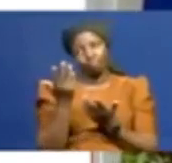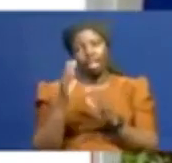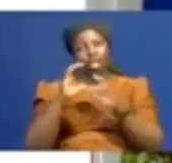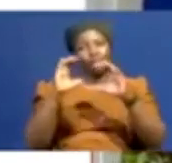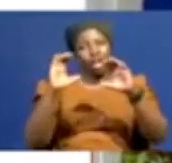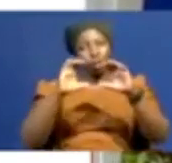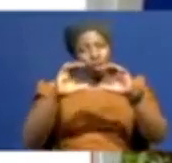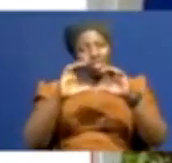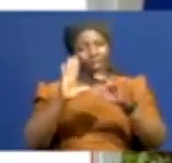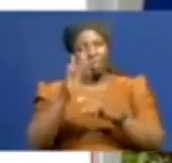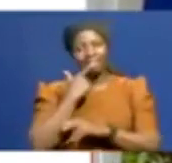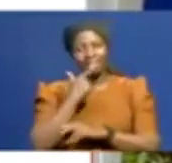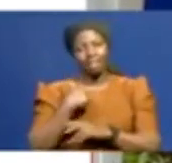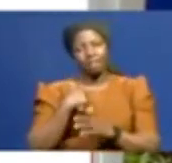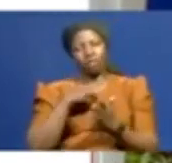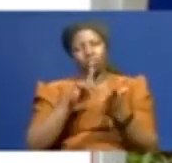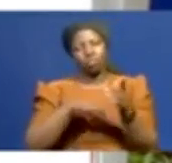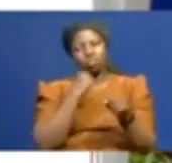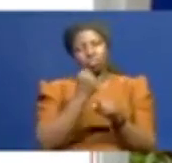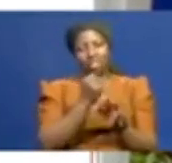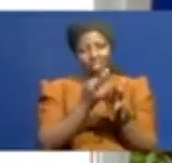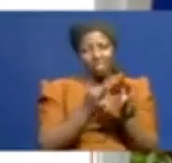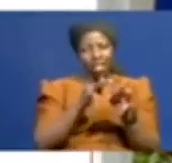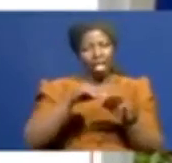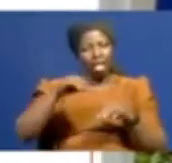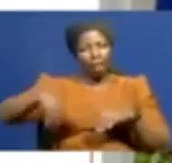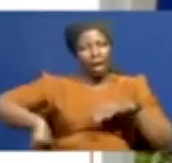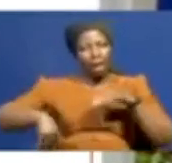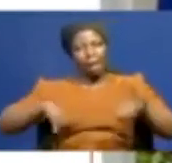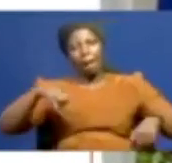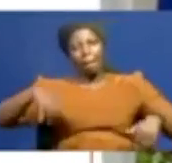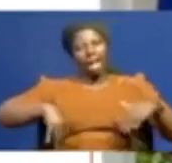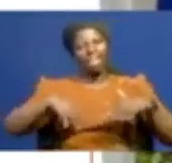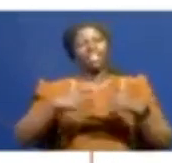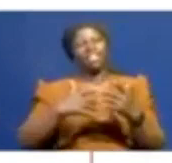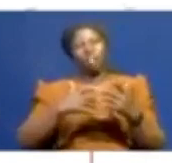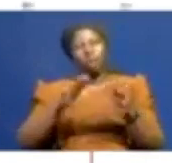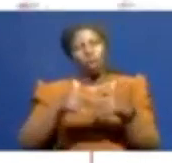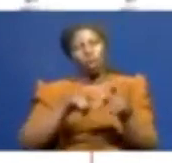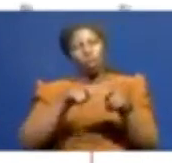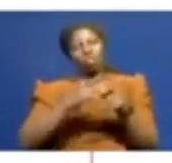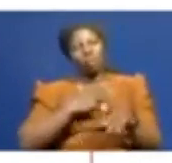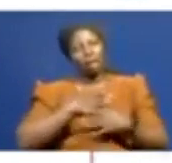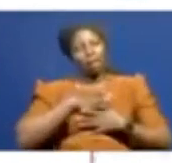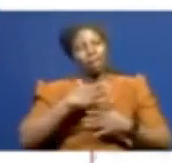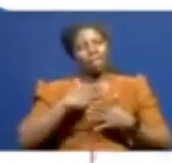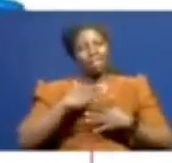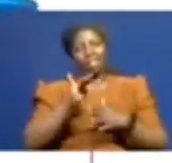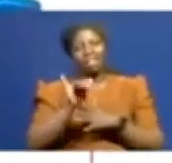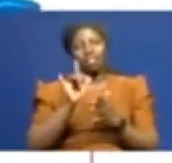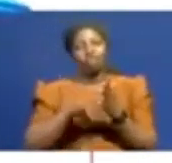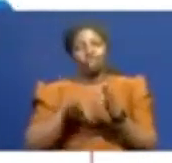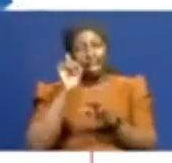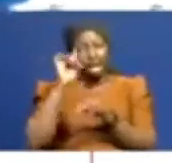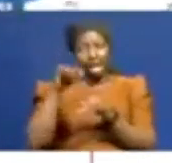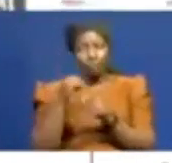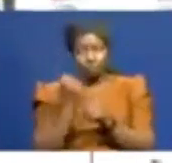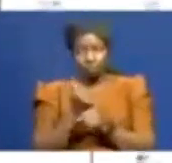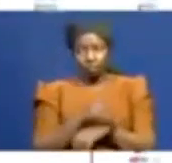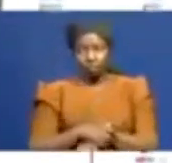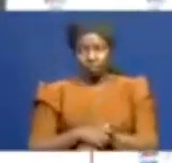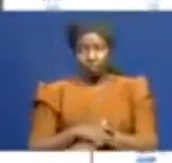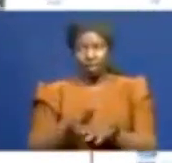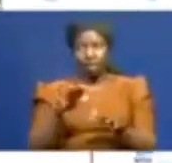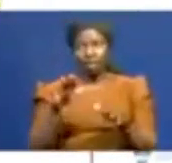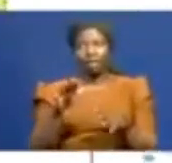right? So if it's maintaining my kicks or controlling my breathing, that's what I improve in. Naibu kamishna wa michezo nchini Elizabeth